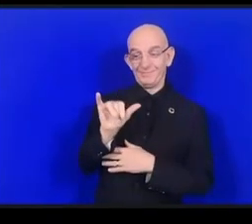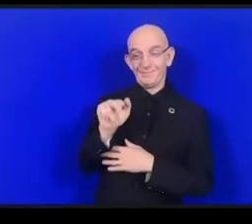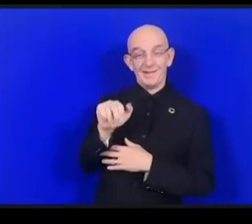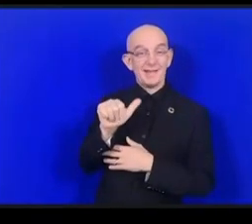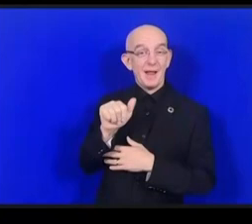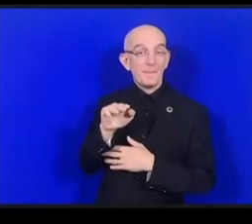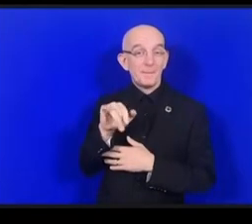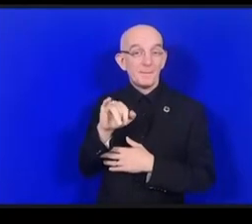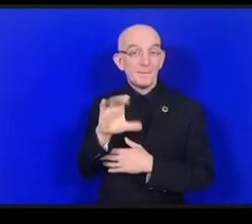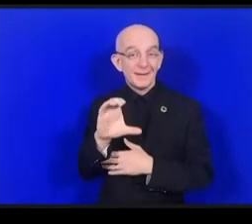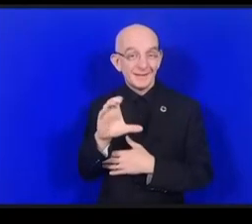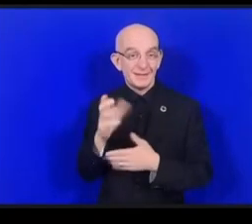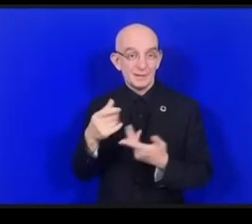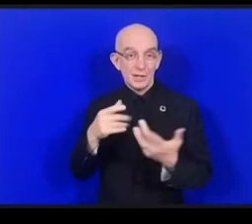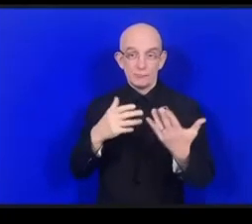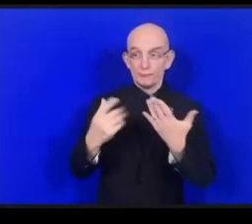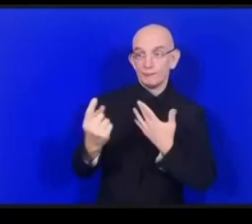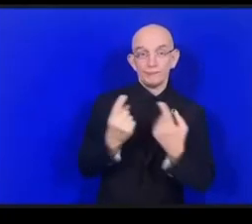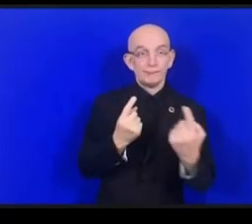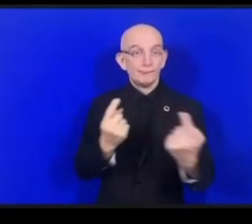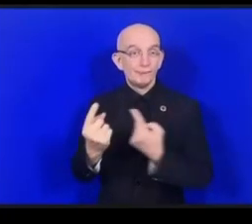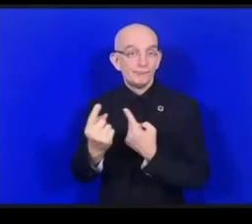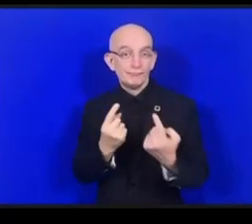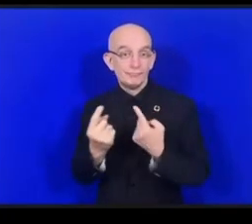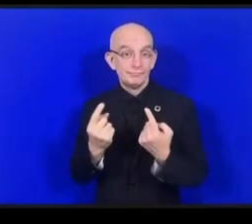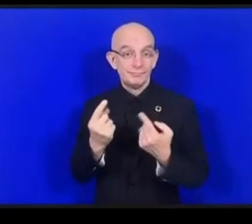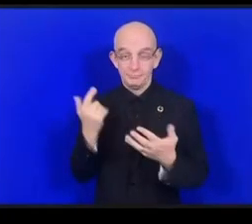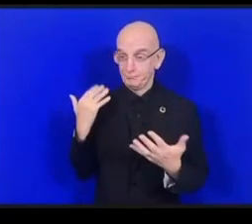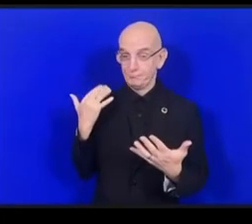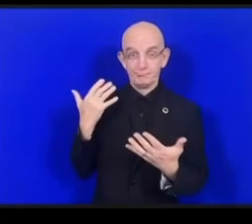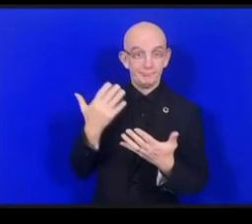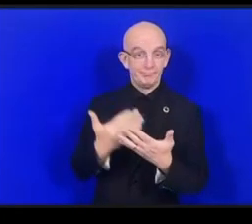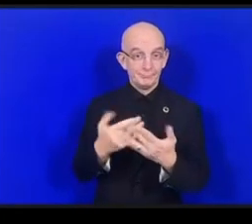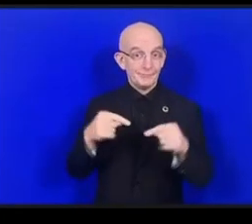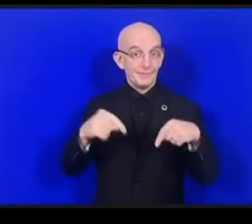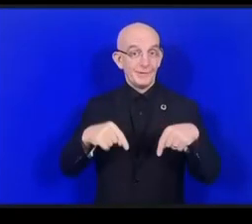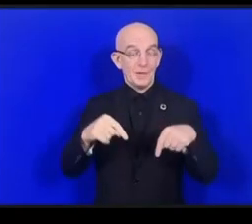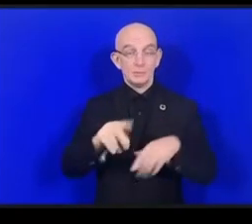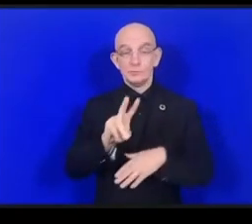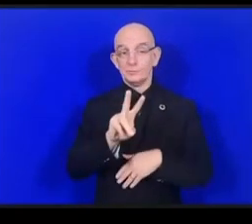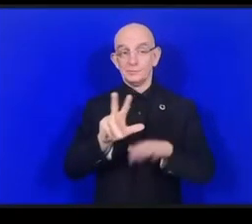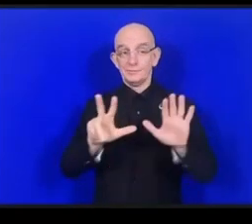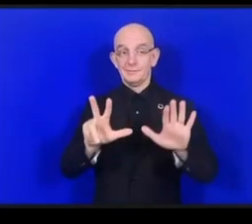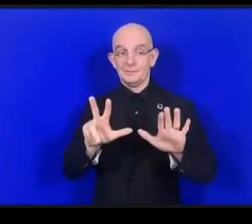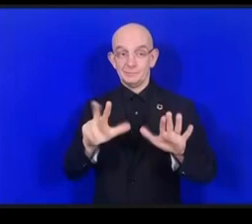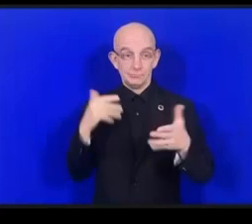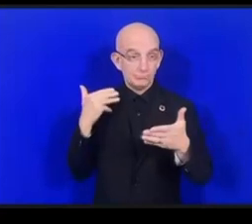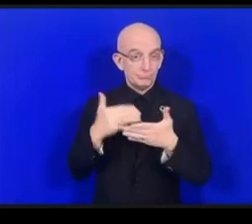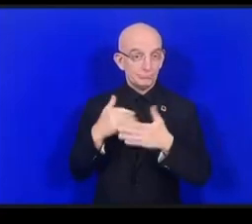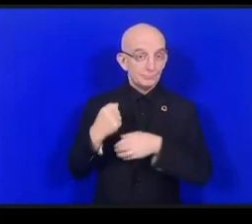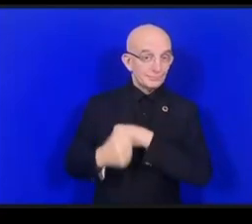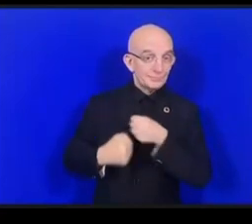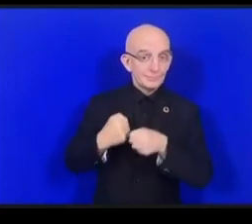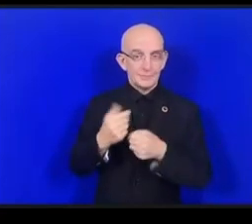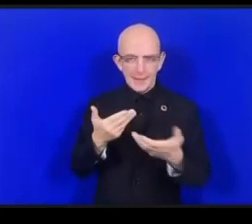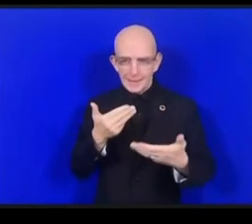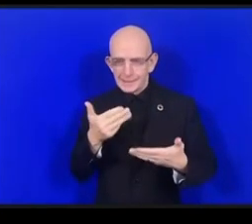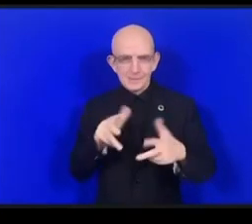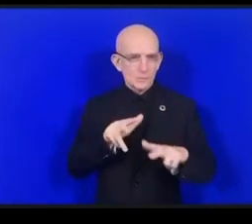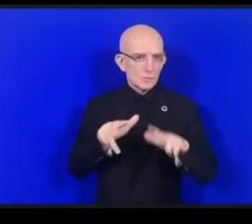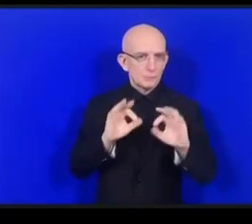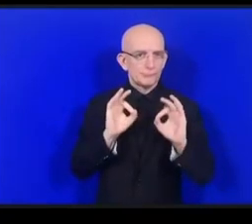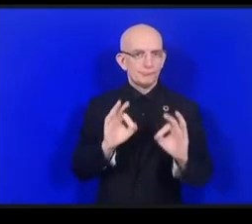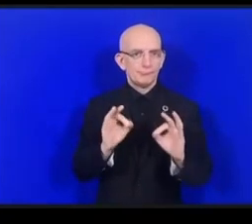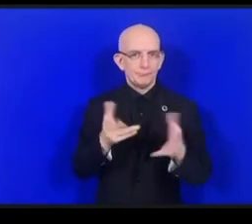tried to showcase a bit the work they have been doing over the year. Whereas this year, we take a slightly different approach,